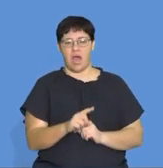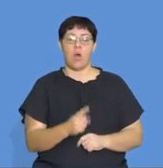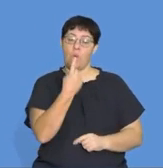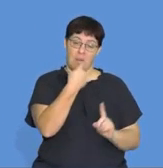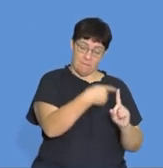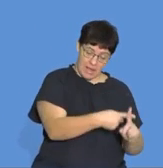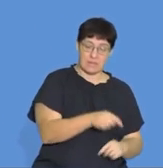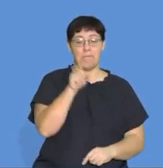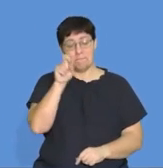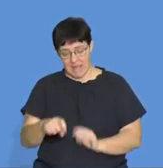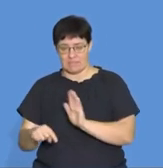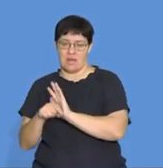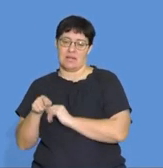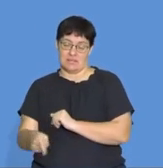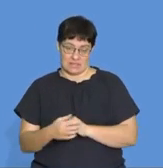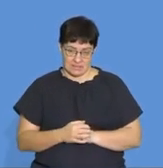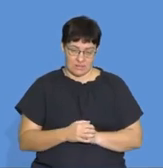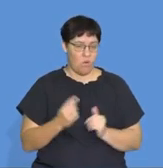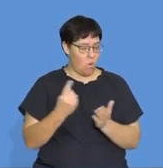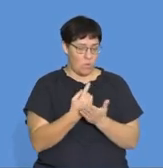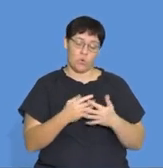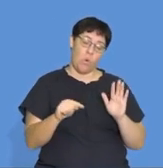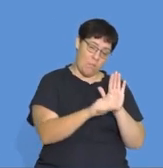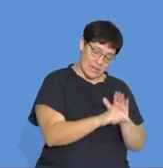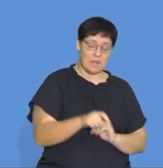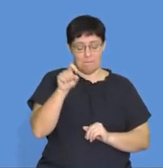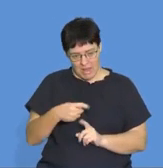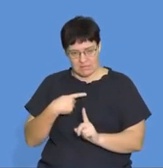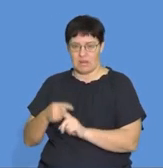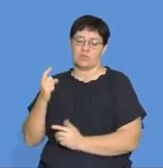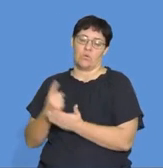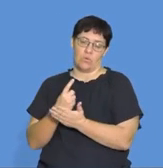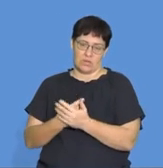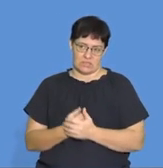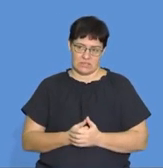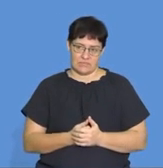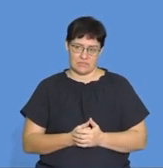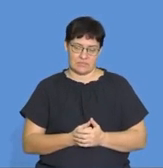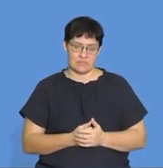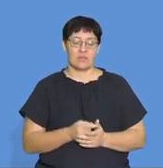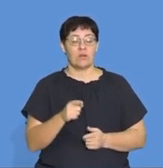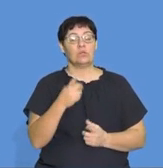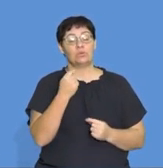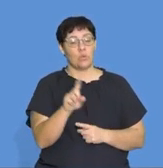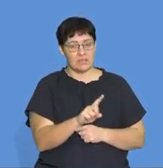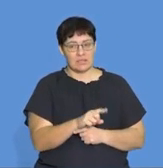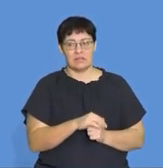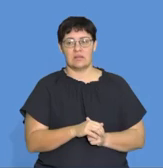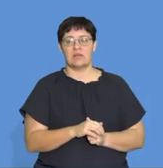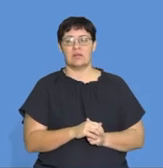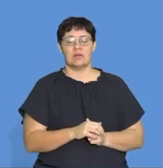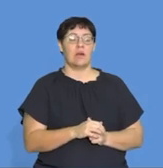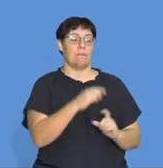plus, one must be minus at all times. After all, additive inverse has to do with plus